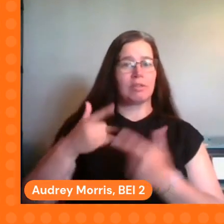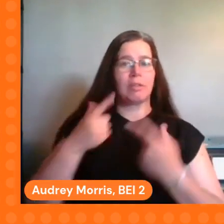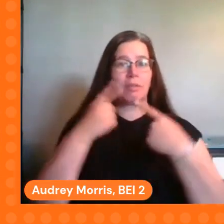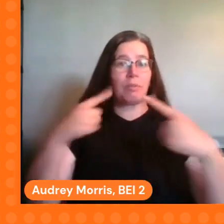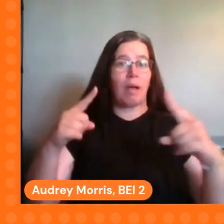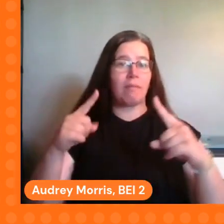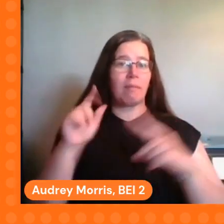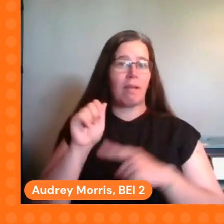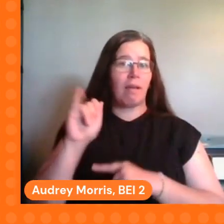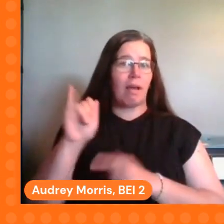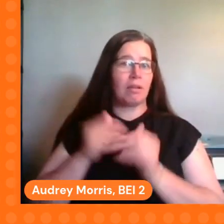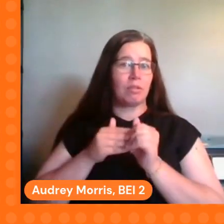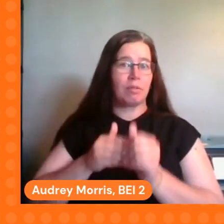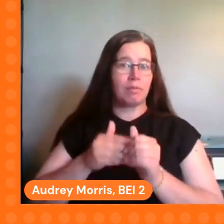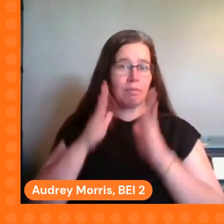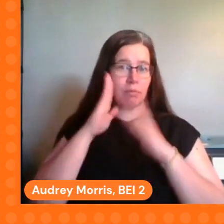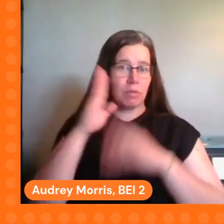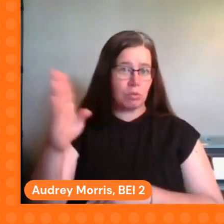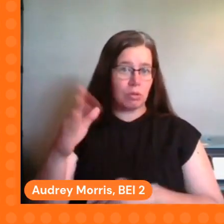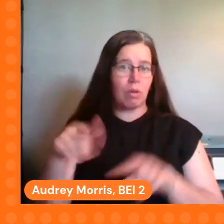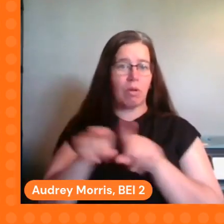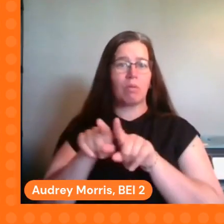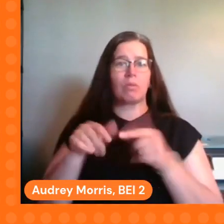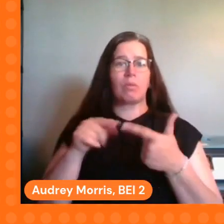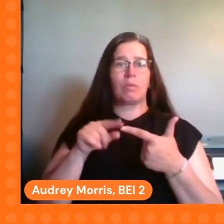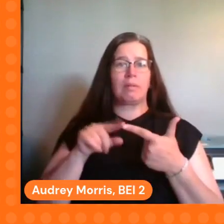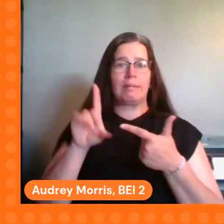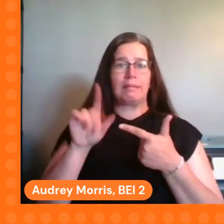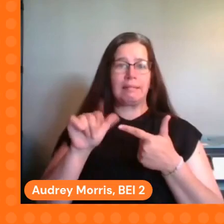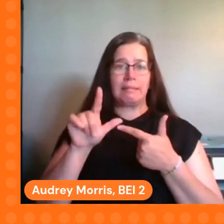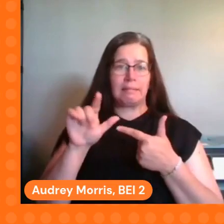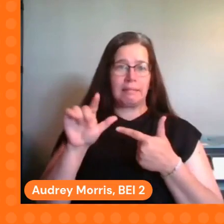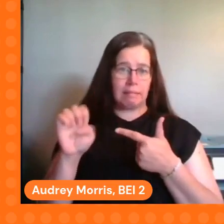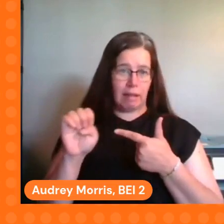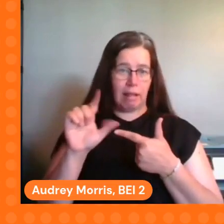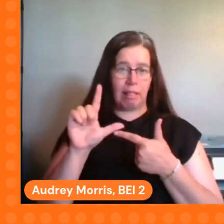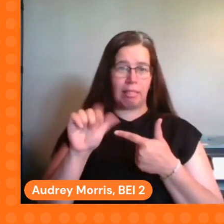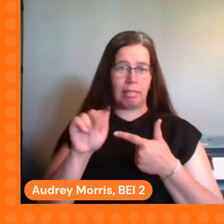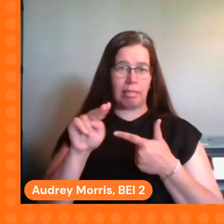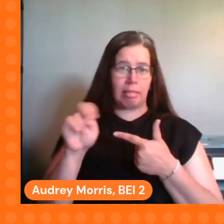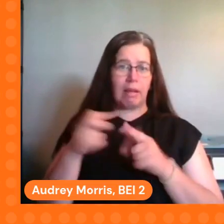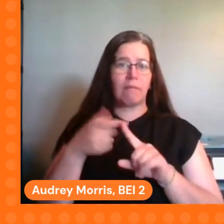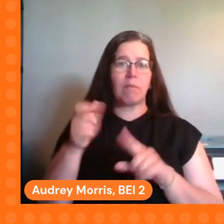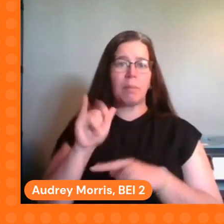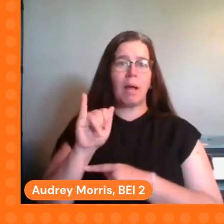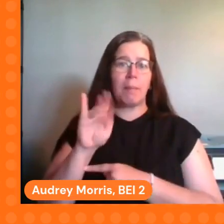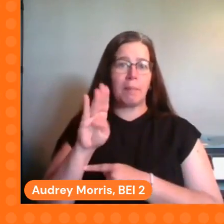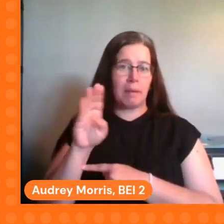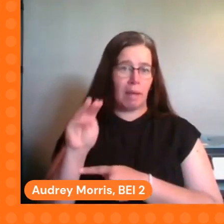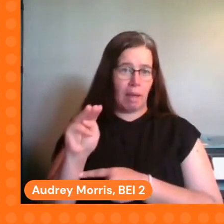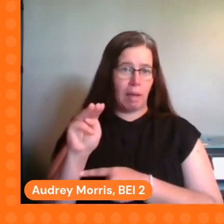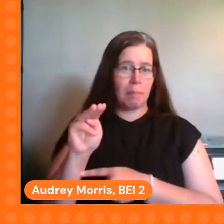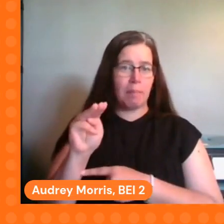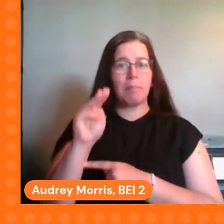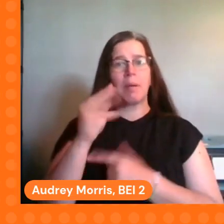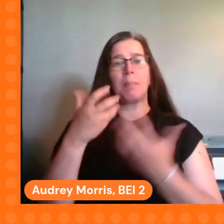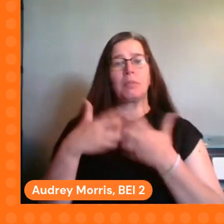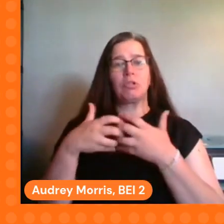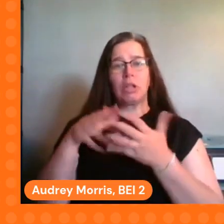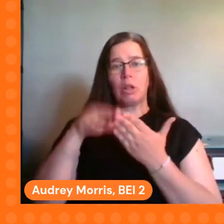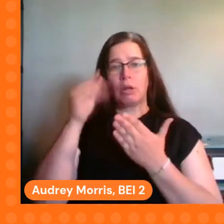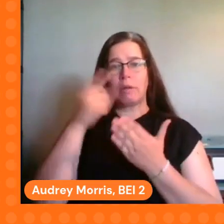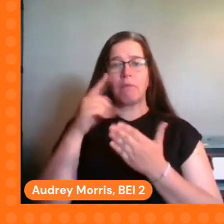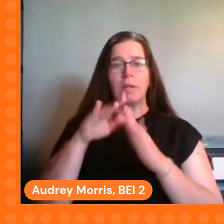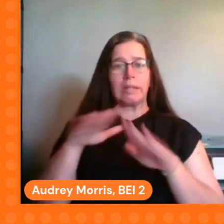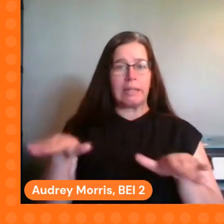future. We also have Dale Lane, a software developer at IBM and the creator of Machine Learning for Kids, which is a